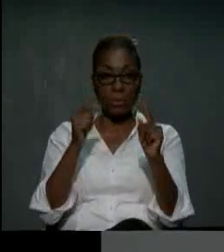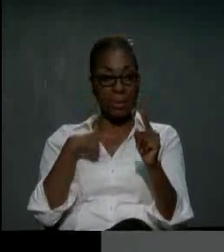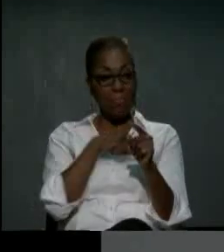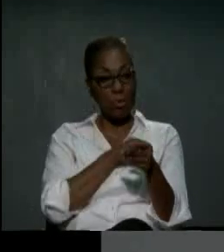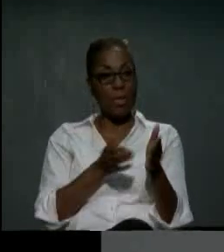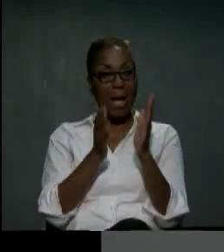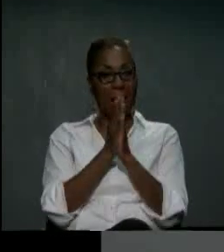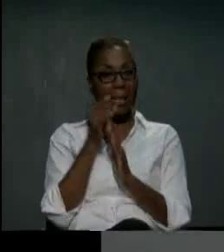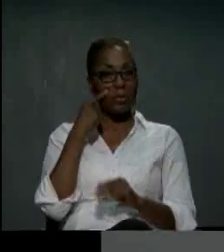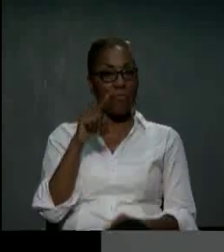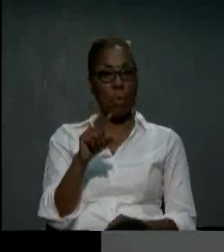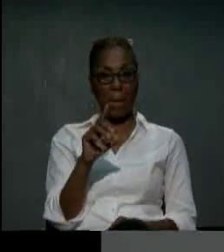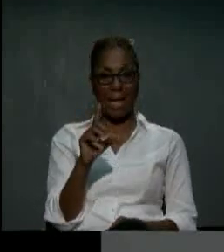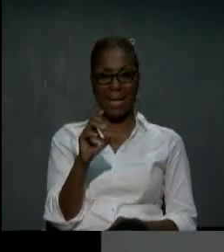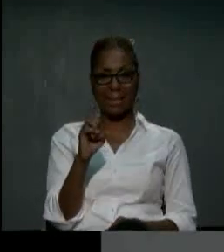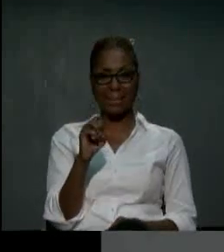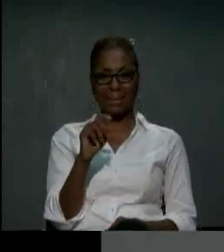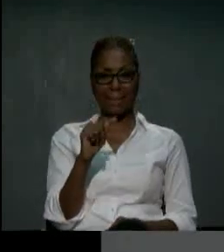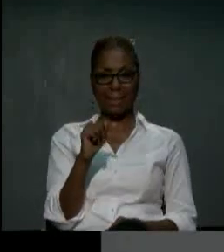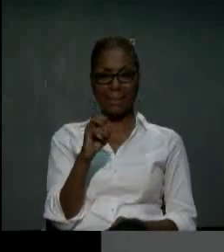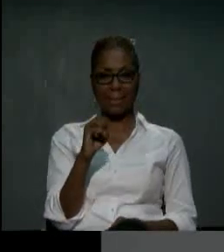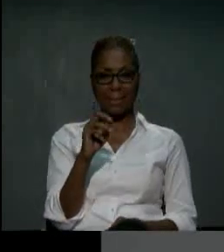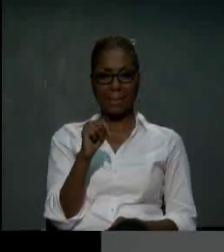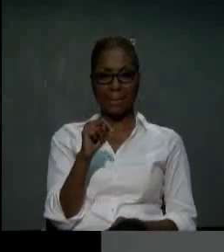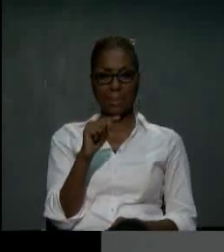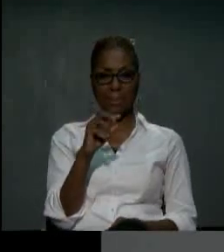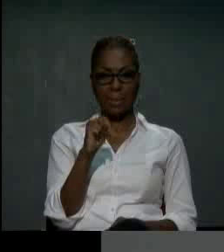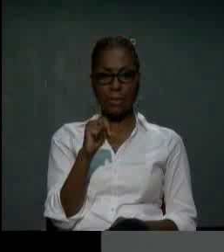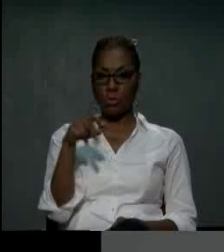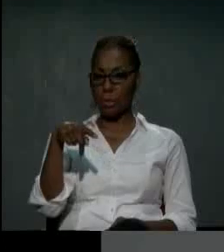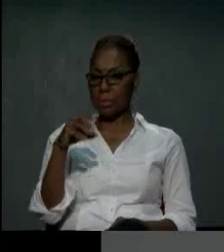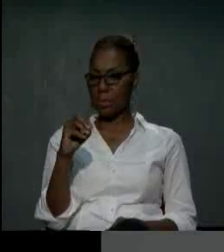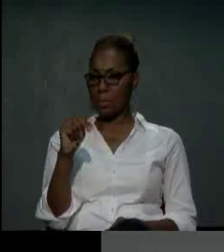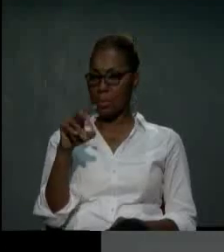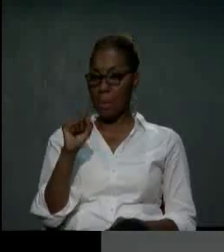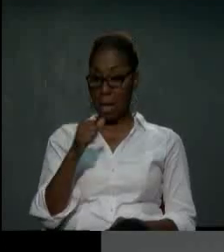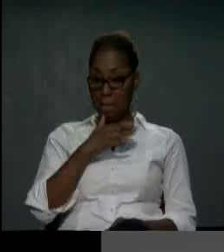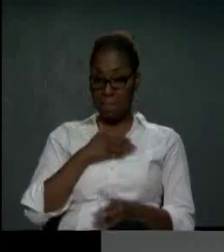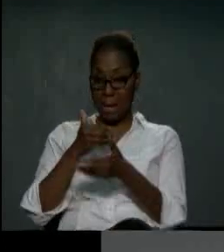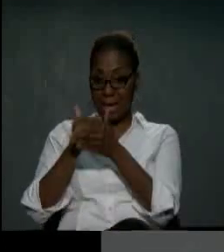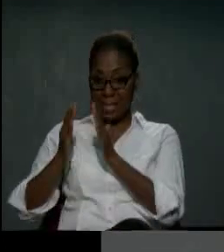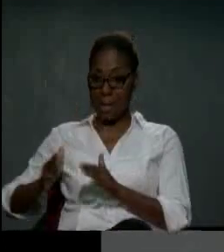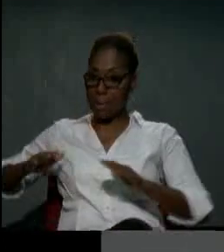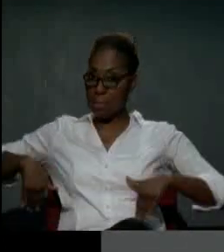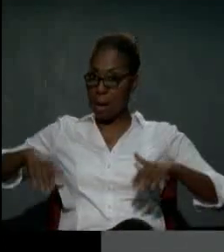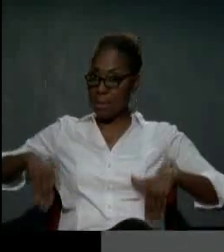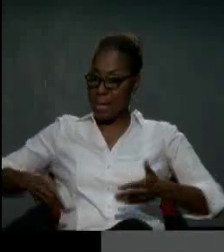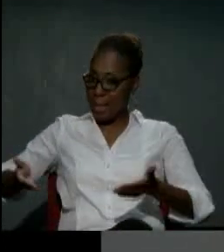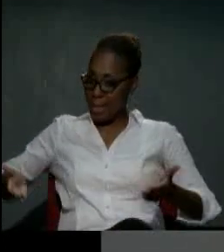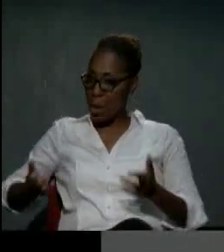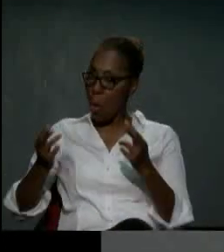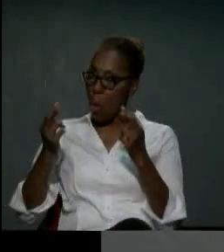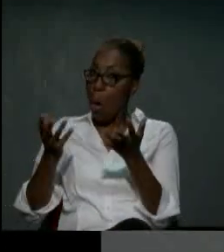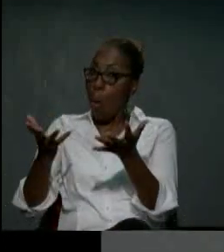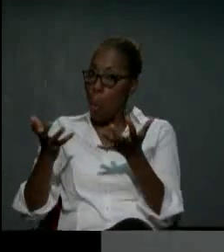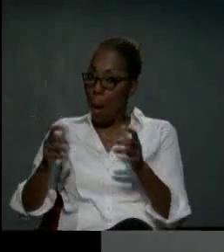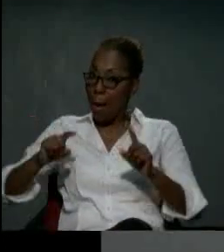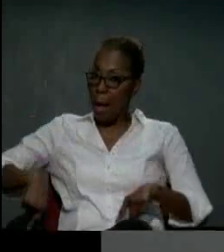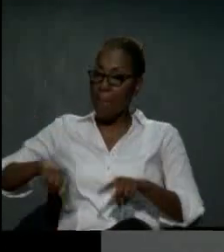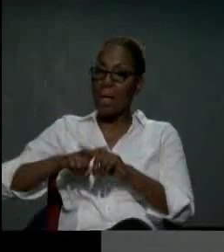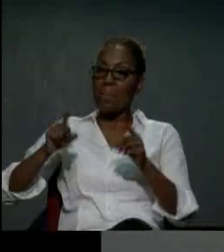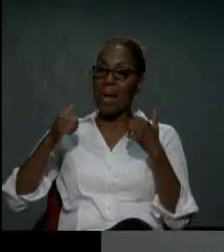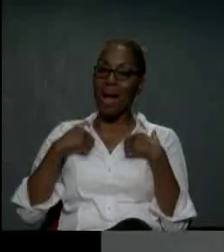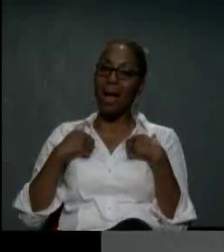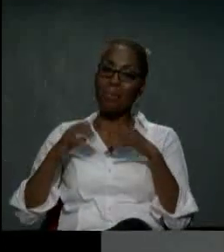asked for detention ponds. My neighbor, who isn't here and had hoped to be here but had